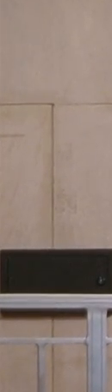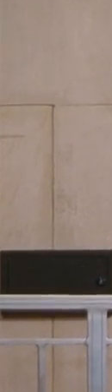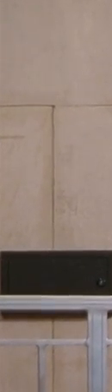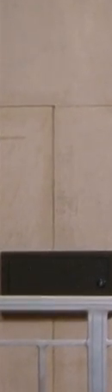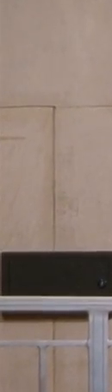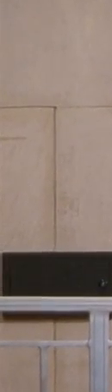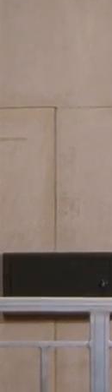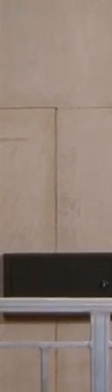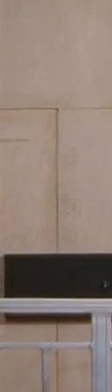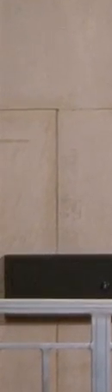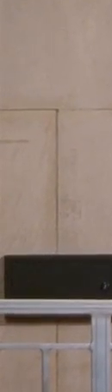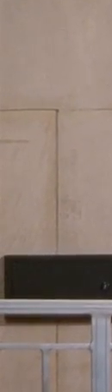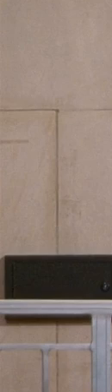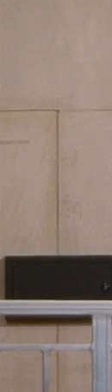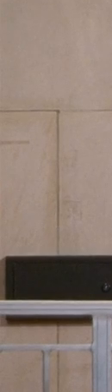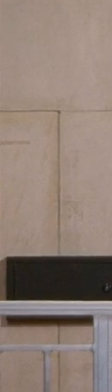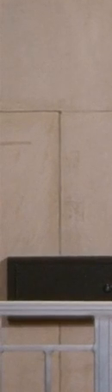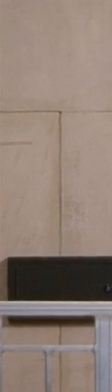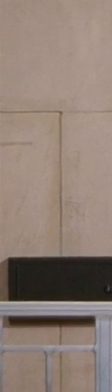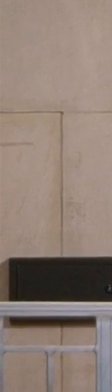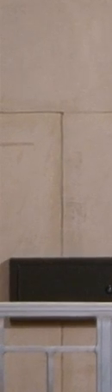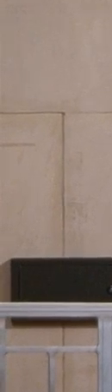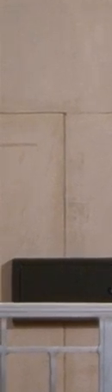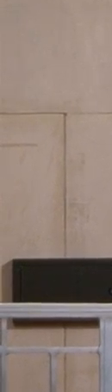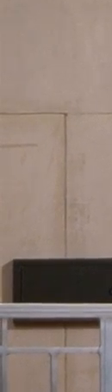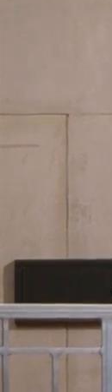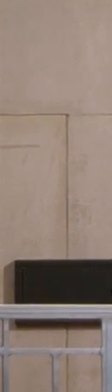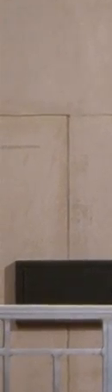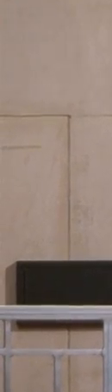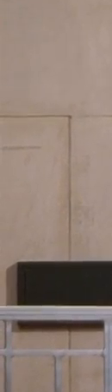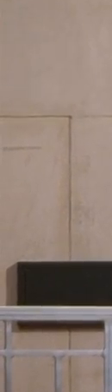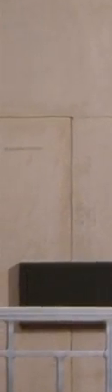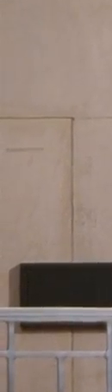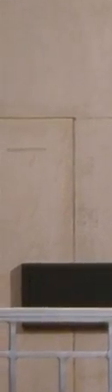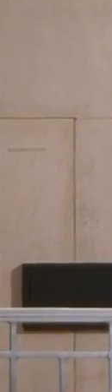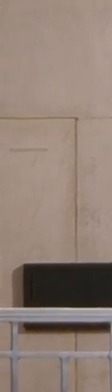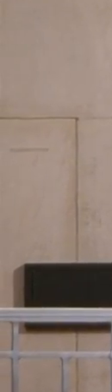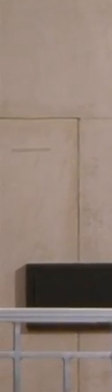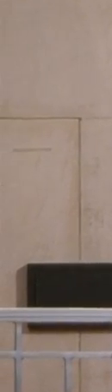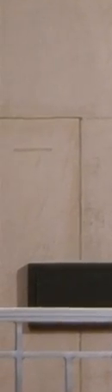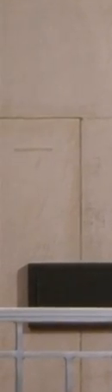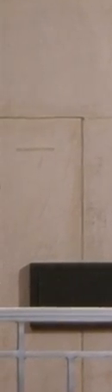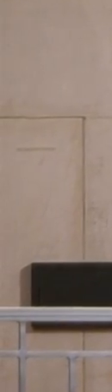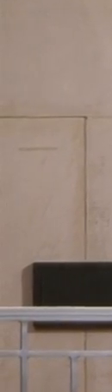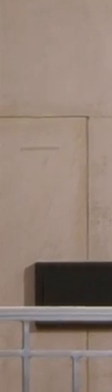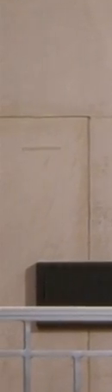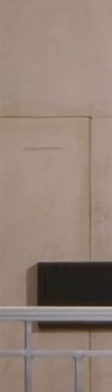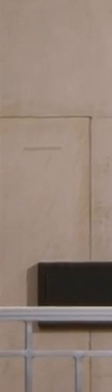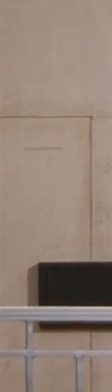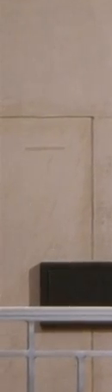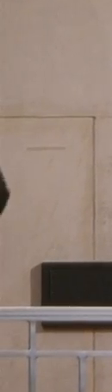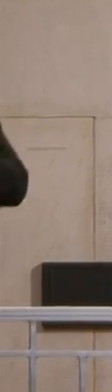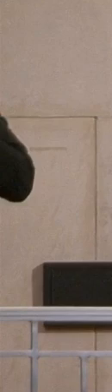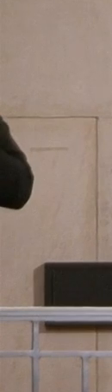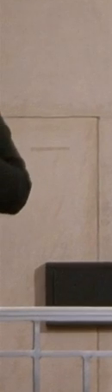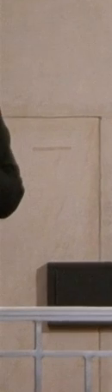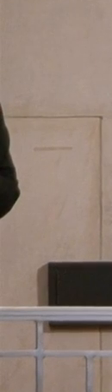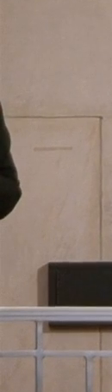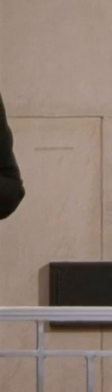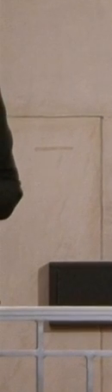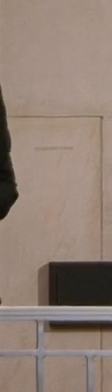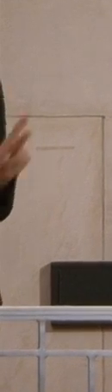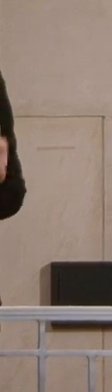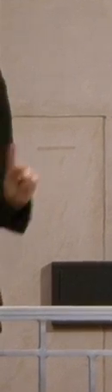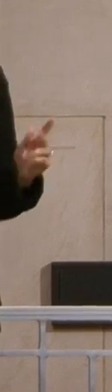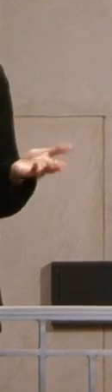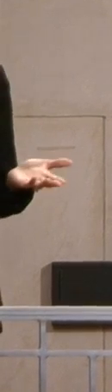such as Title VII and Title IX that prohibit sex discrimination somehow just don't protect LGBT people, and that we're somehow